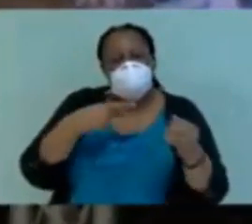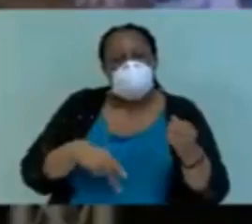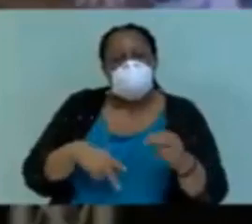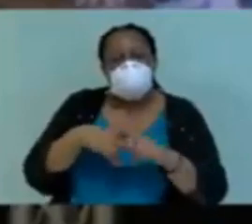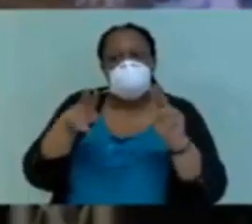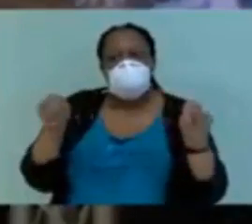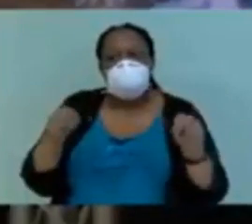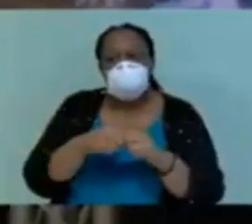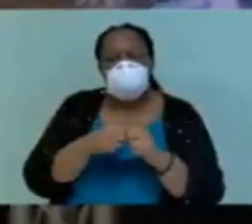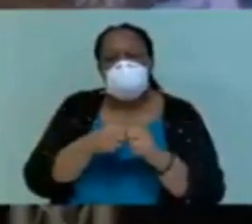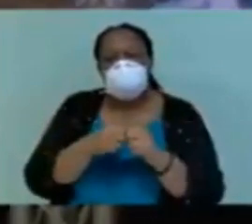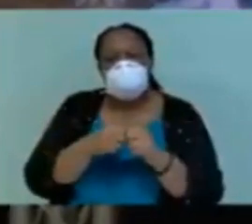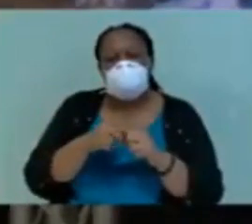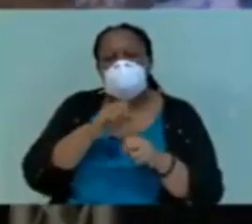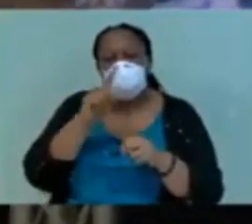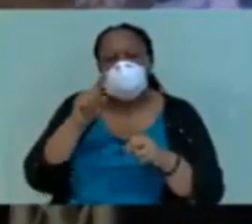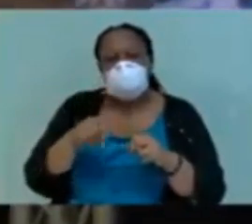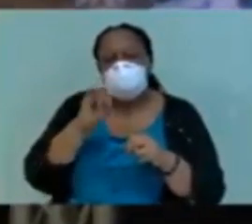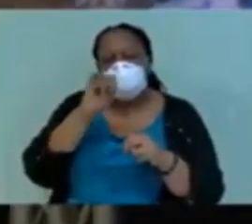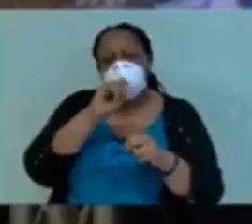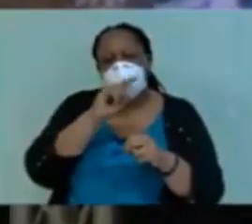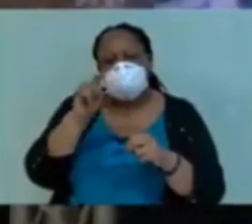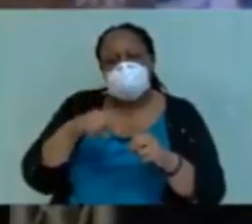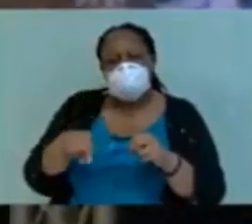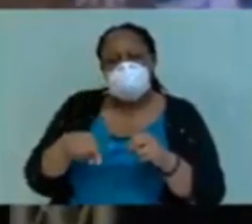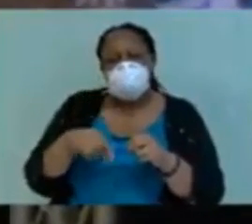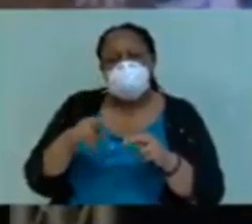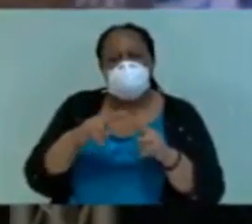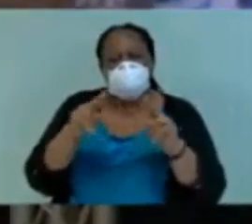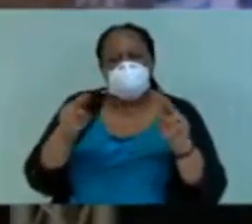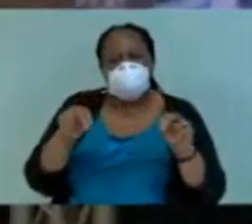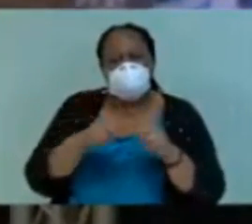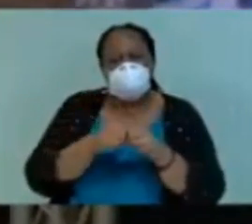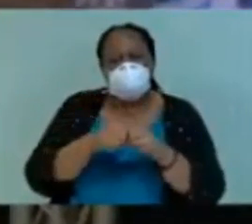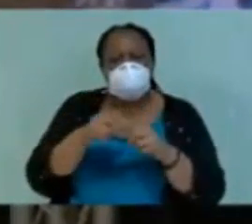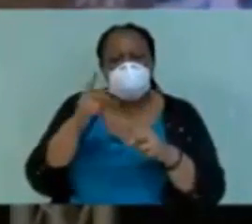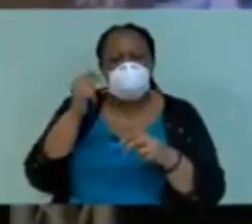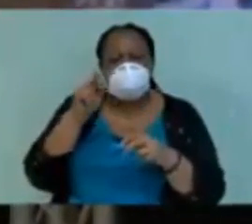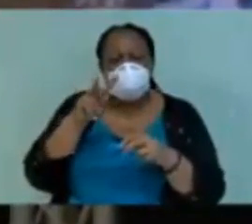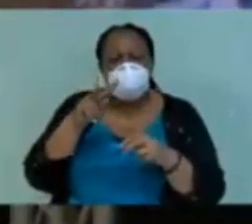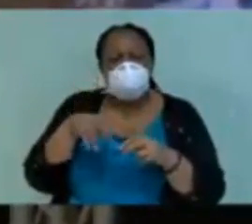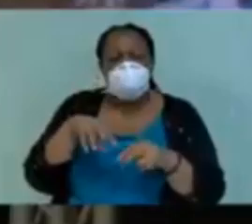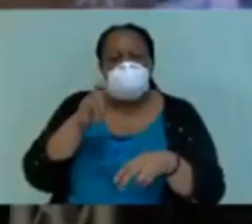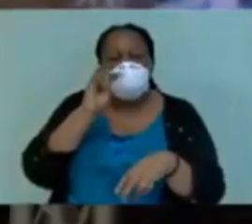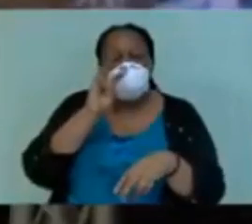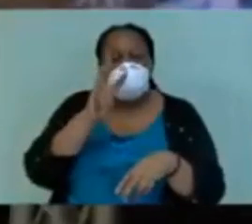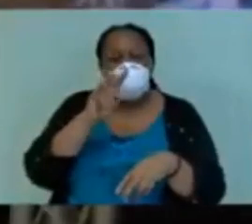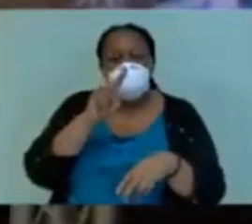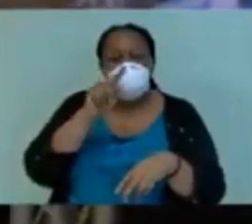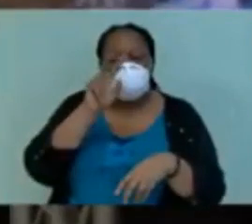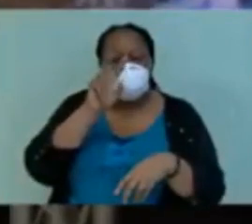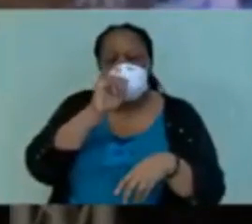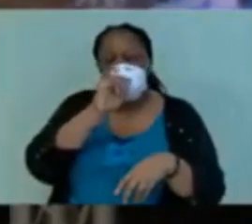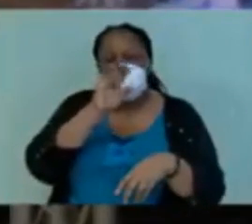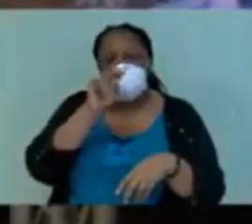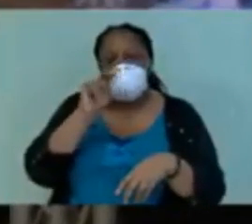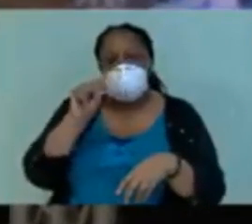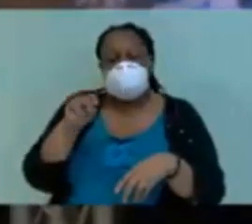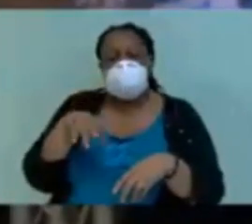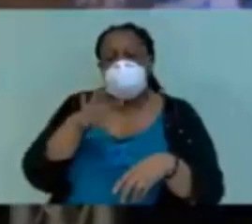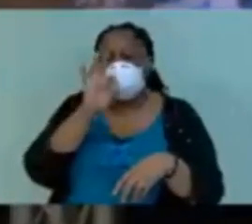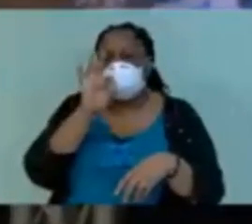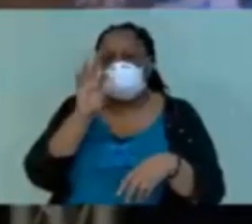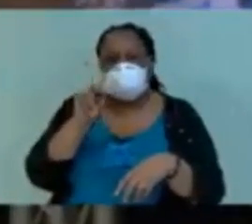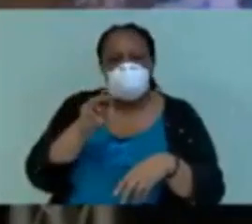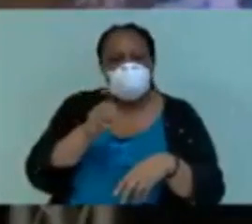our sign language expert, Mrs. Christmas Jacobs, who continues to do